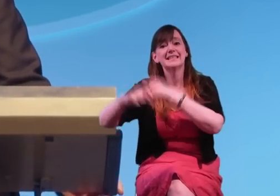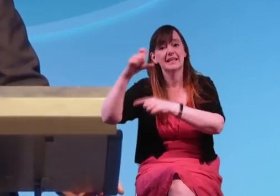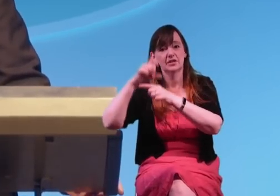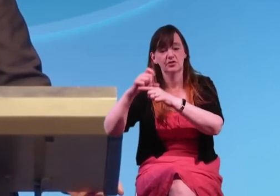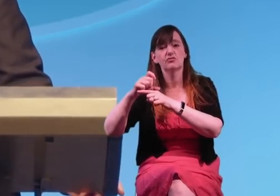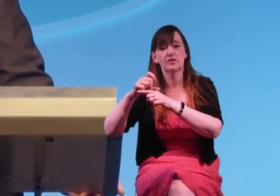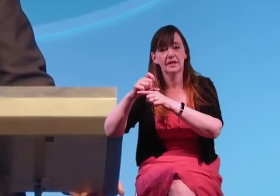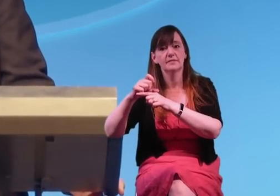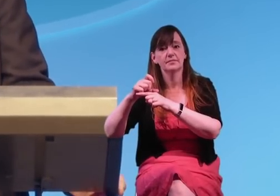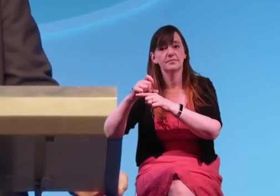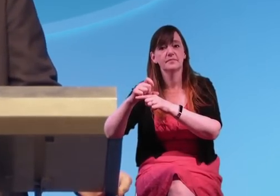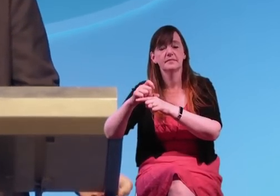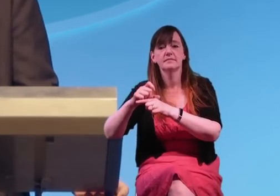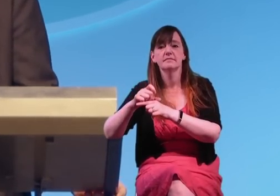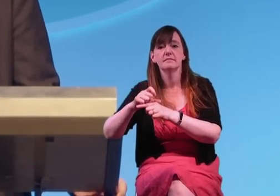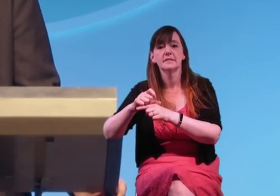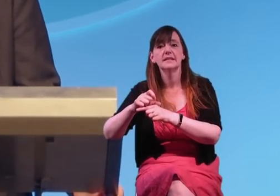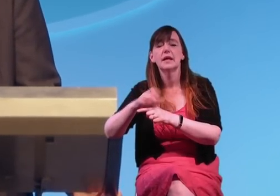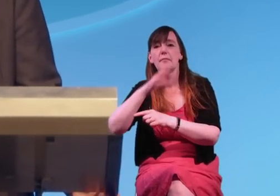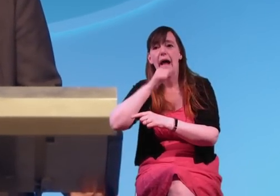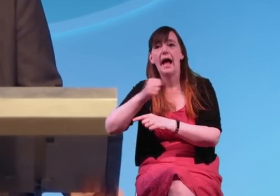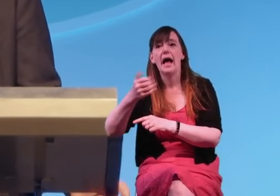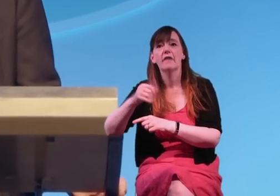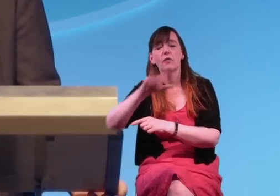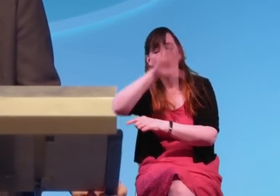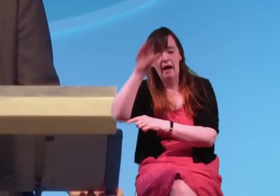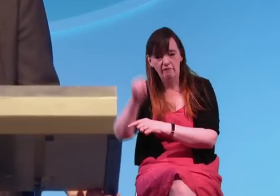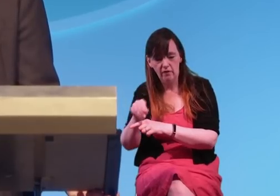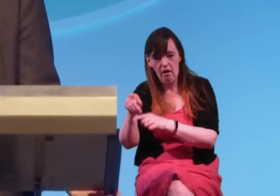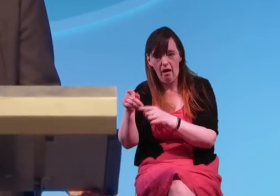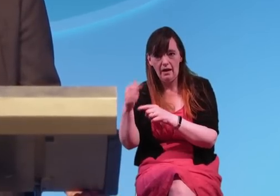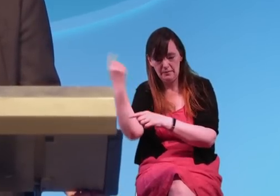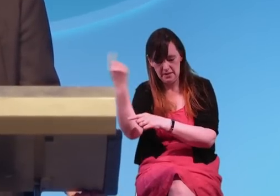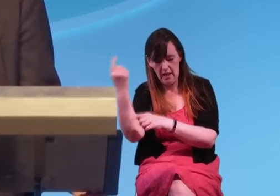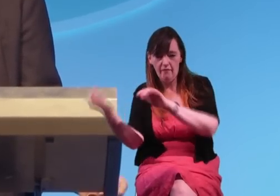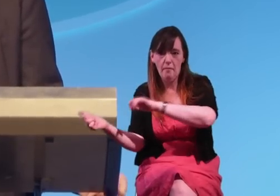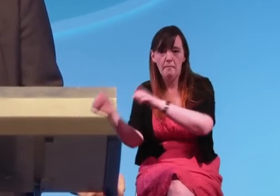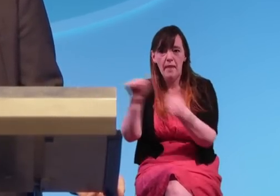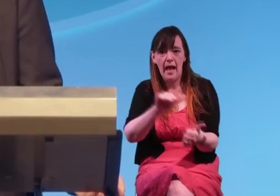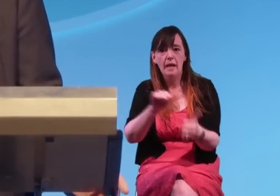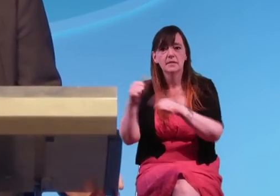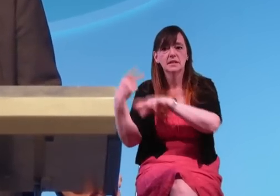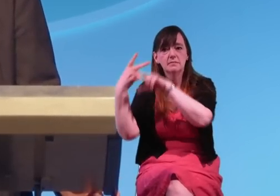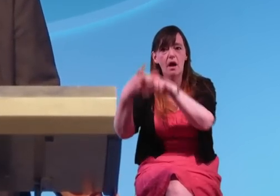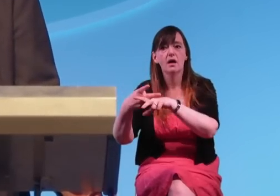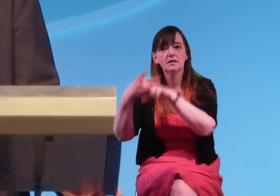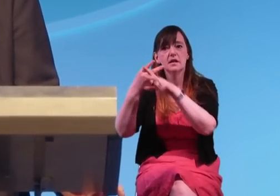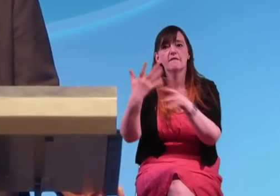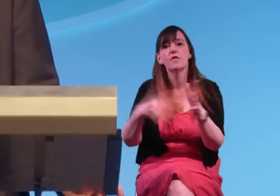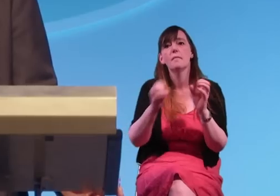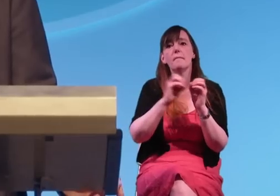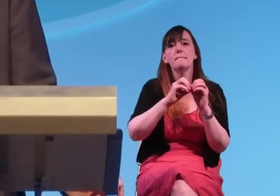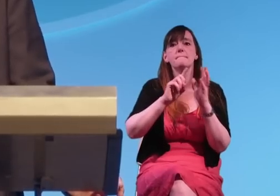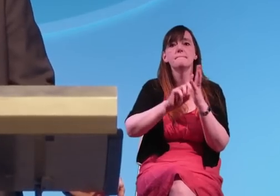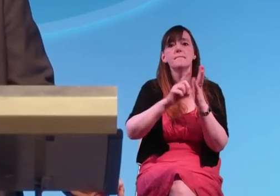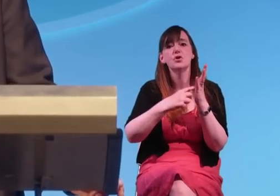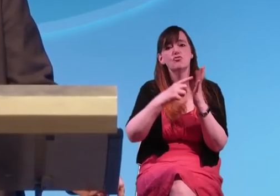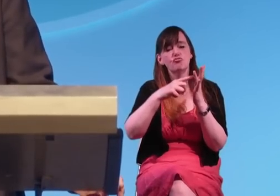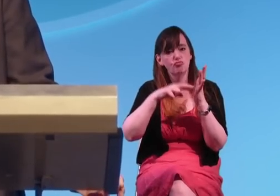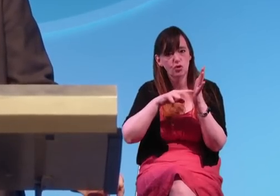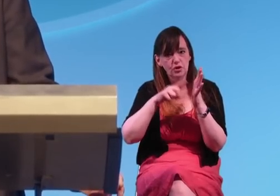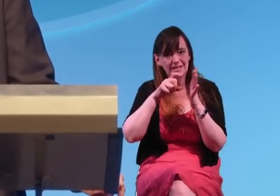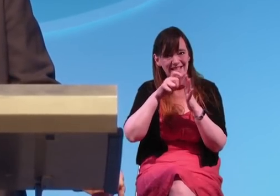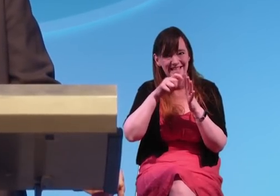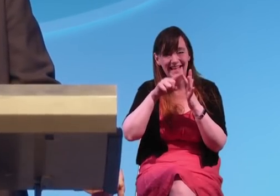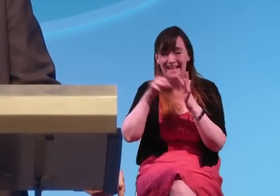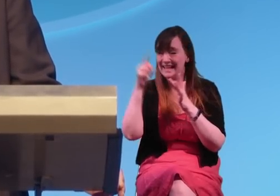Sibomana, from Africa, as you would understand, a Baptist pastor, actually, from Burundi, he wrote, oh,